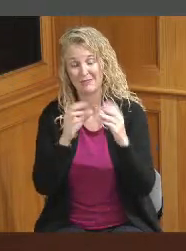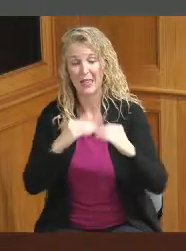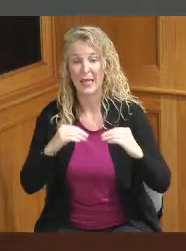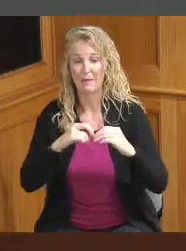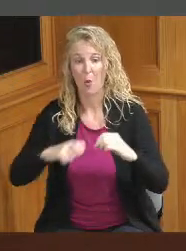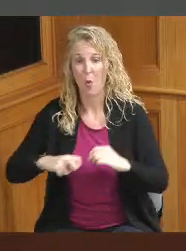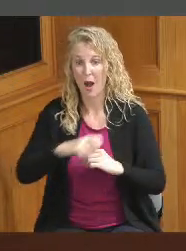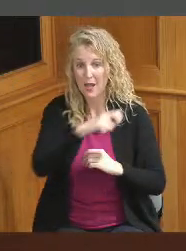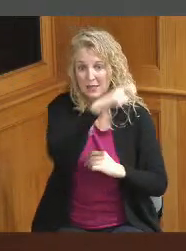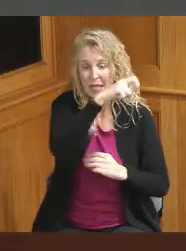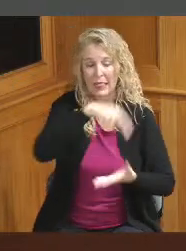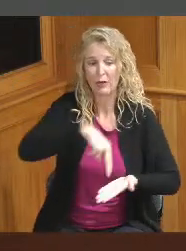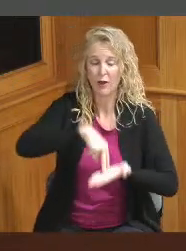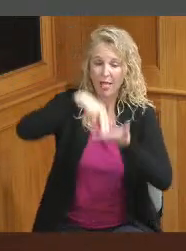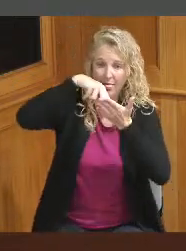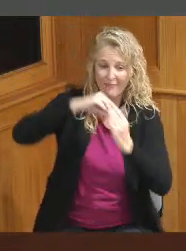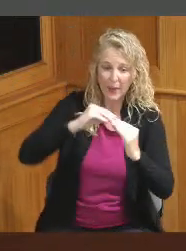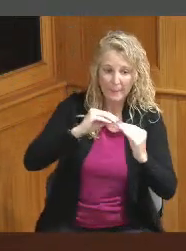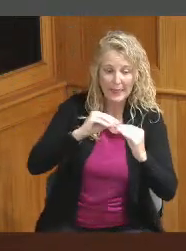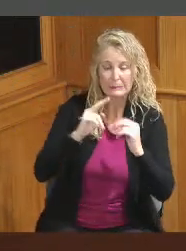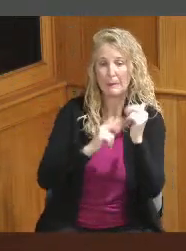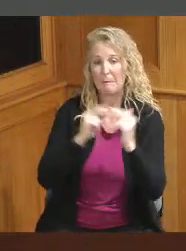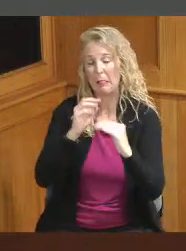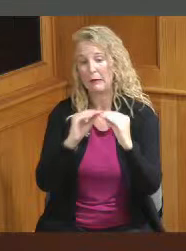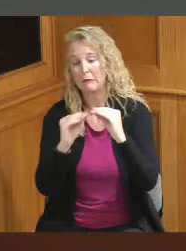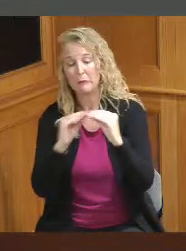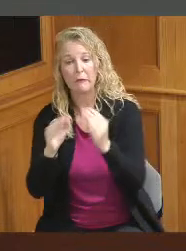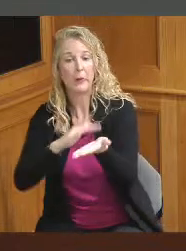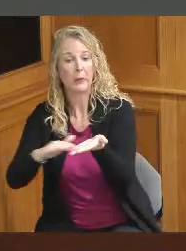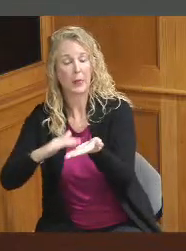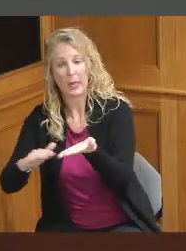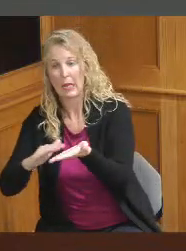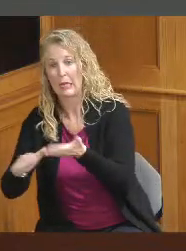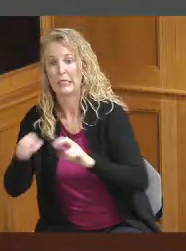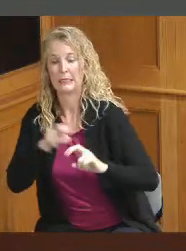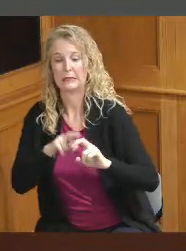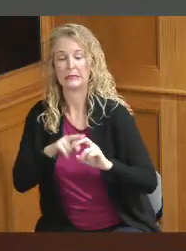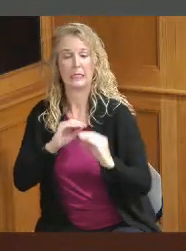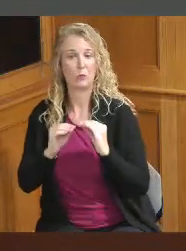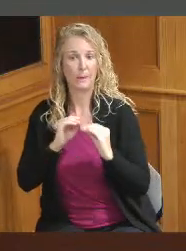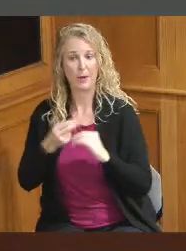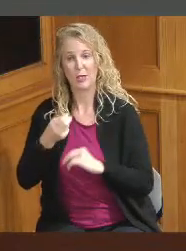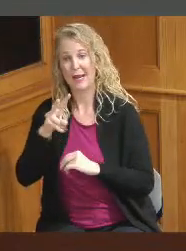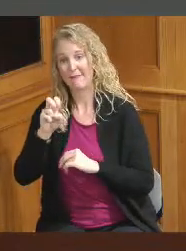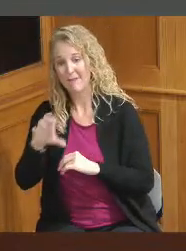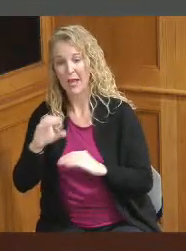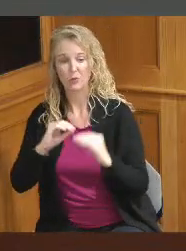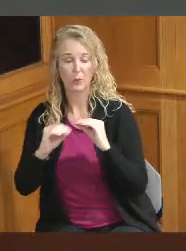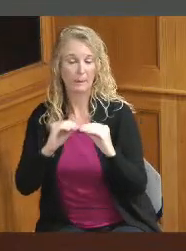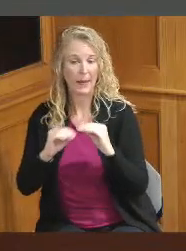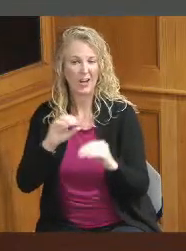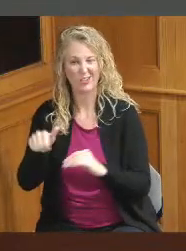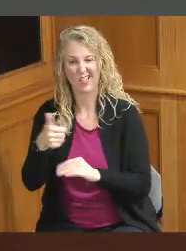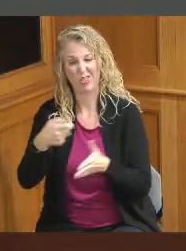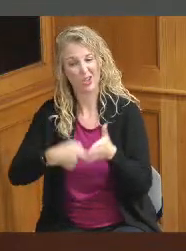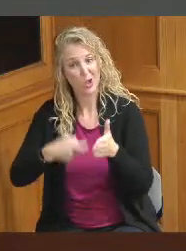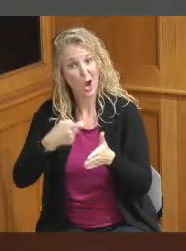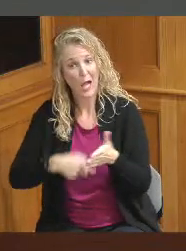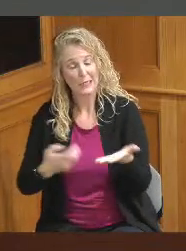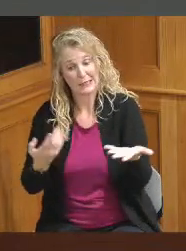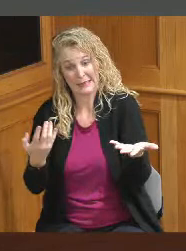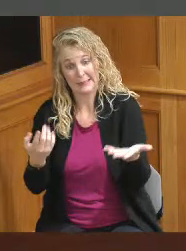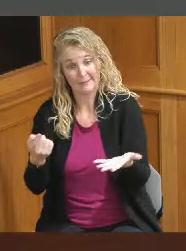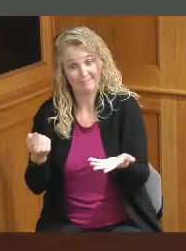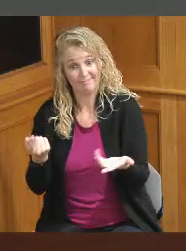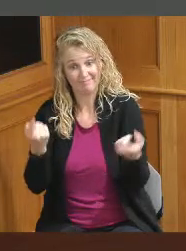and elevator maintenance, some building repairs, cleaning, seat repairs, HVAC repairs, some additional costs that have come in over the course